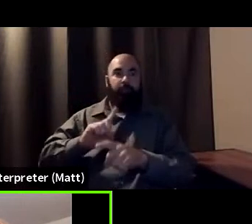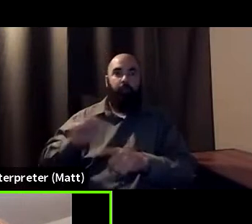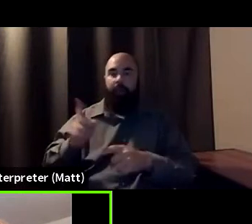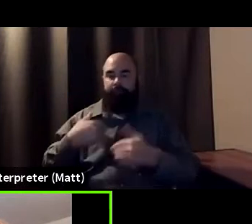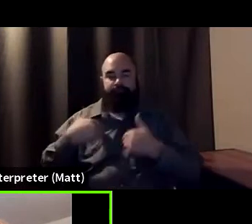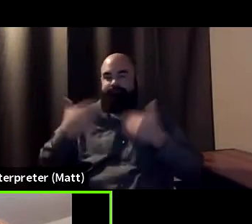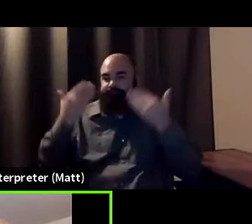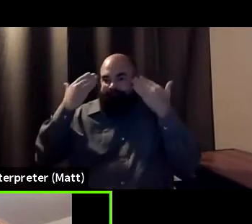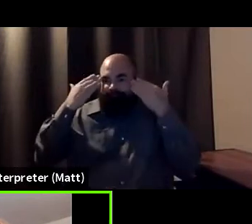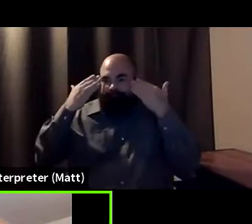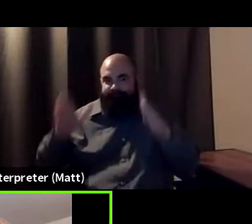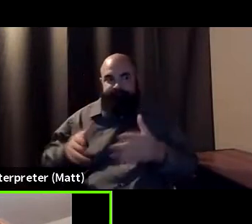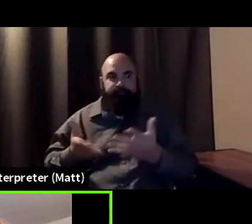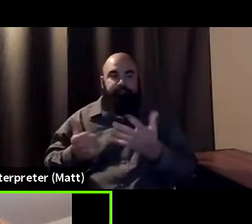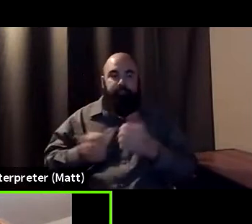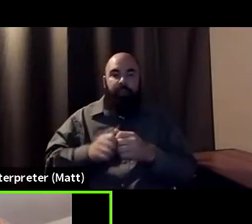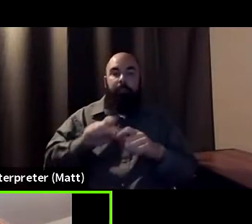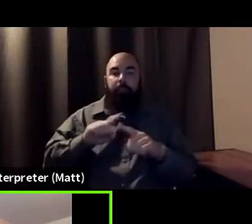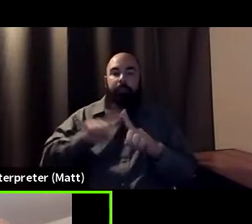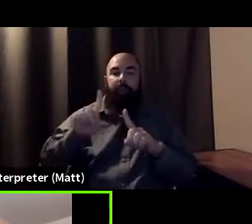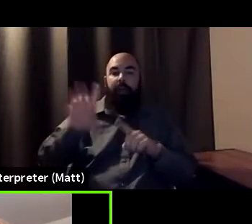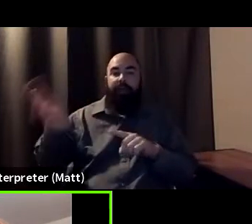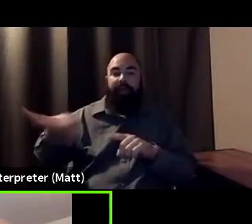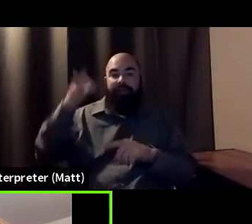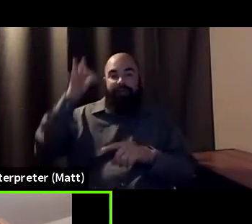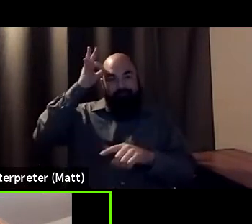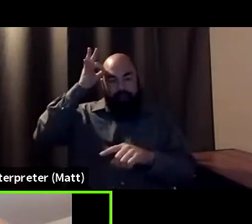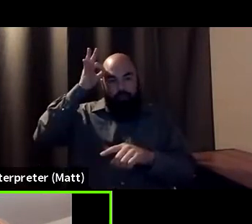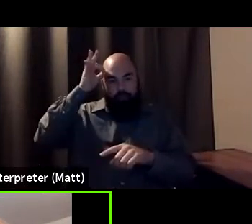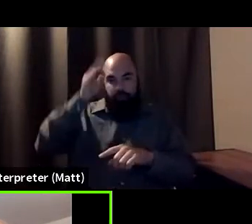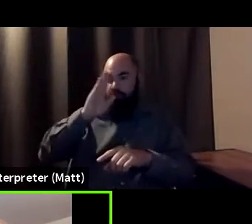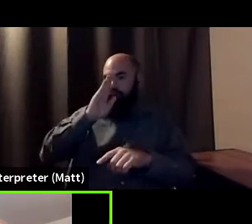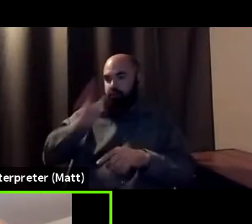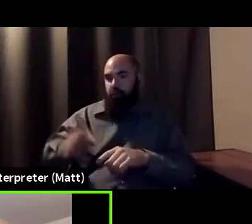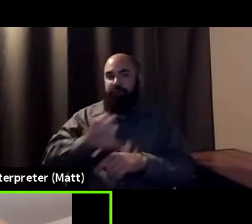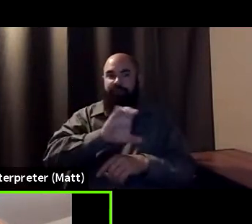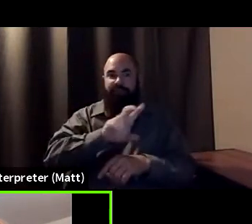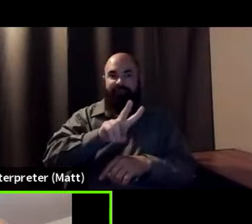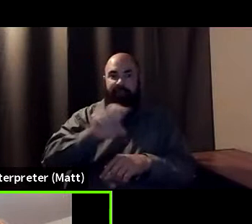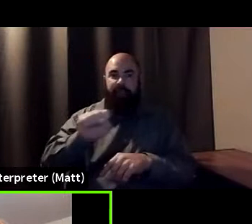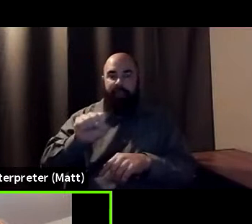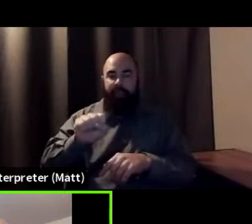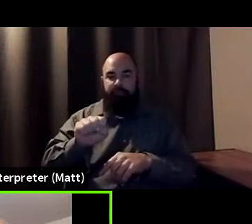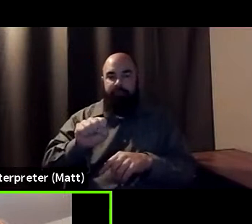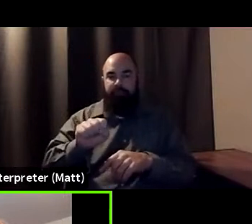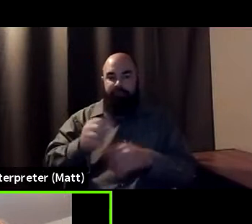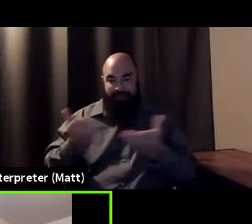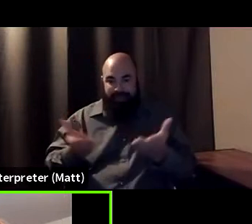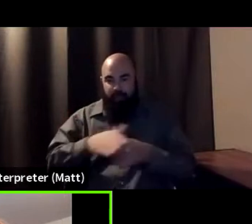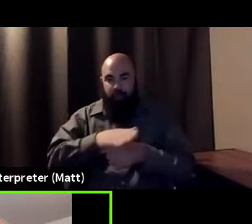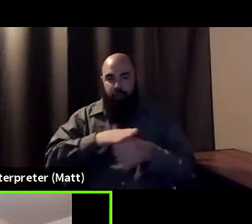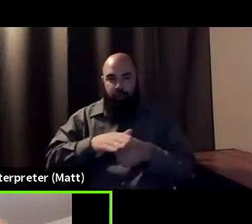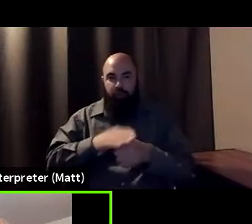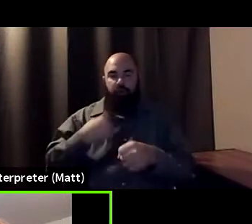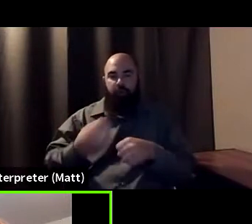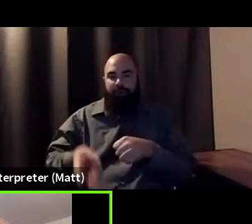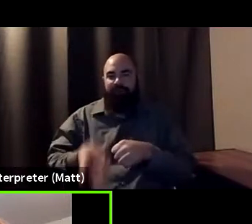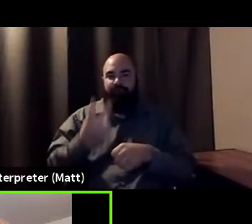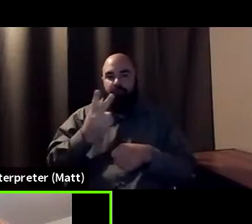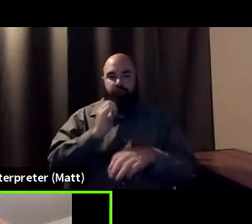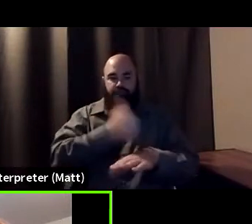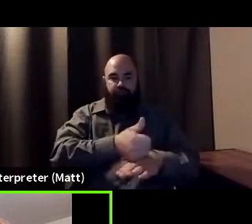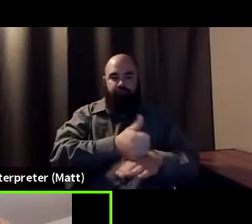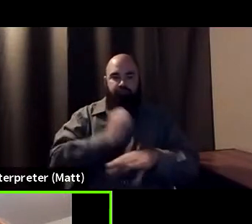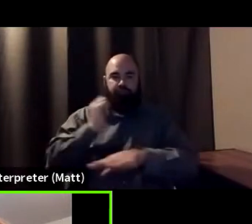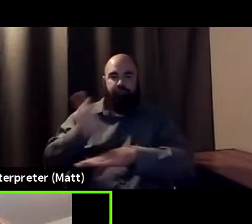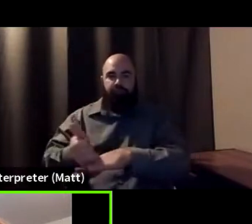do get it. So federal vaccine is going to CVS. Currently in the New River Valley, we have two CVS stores,